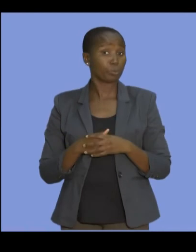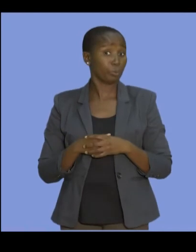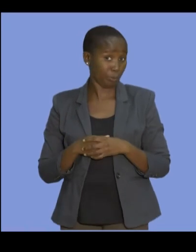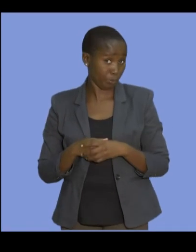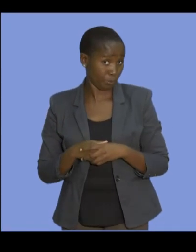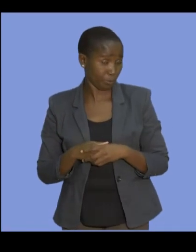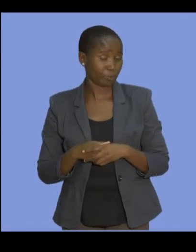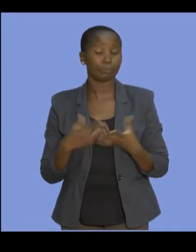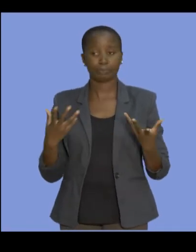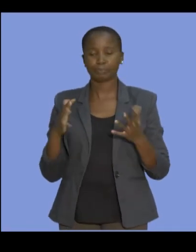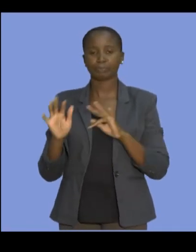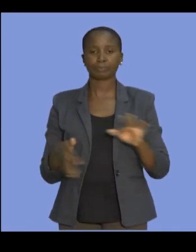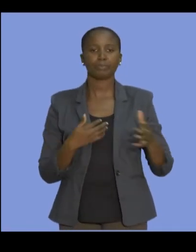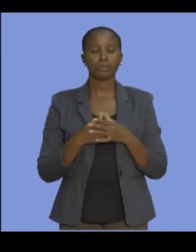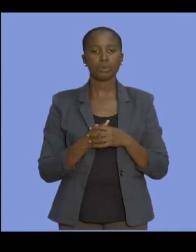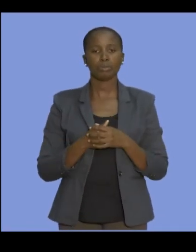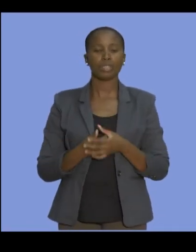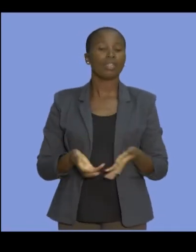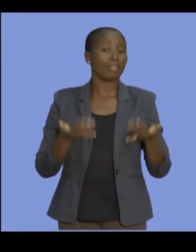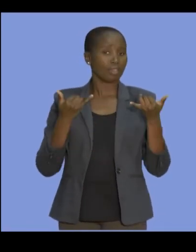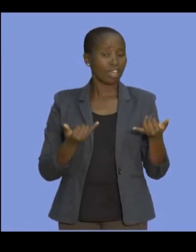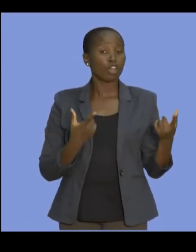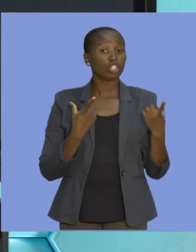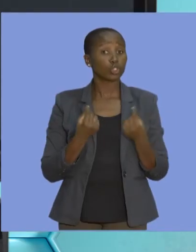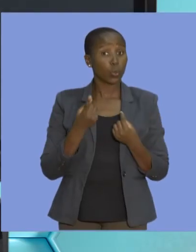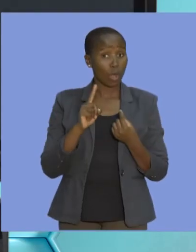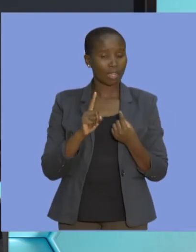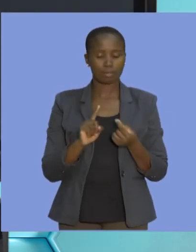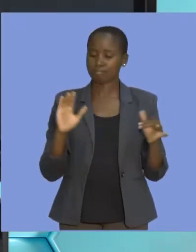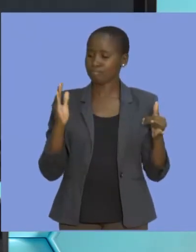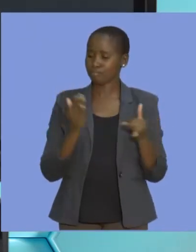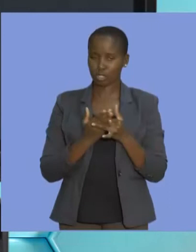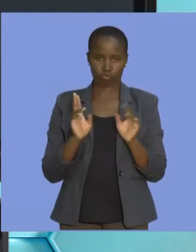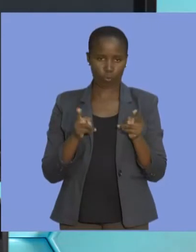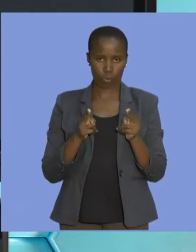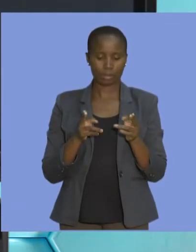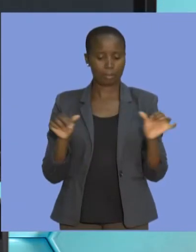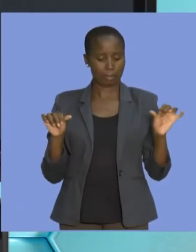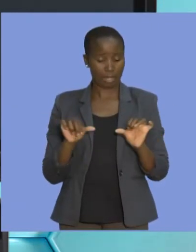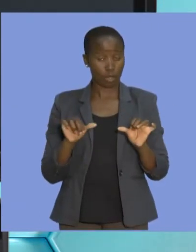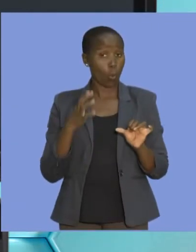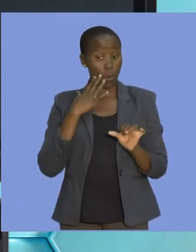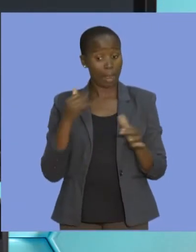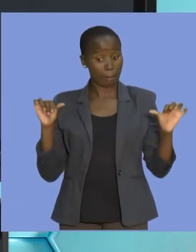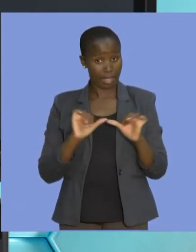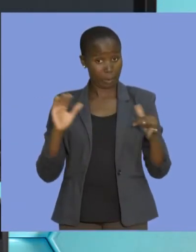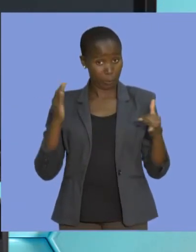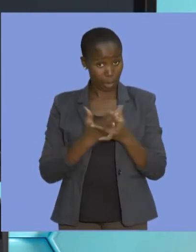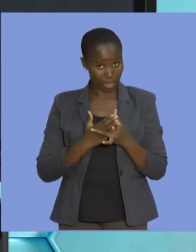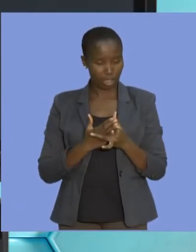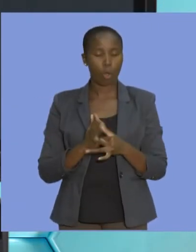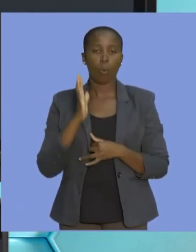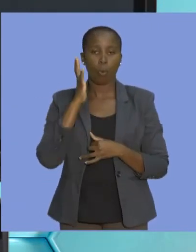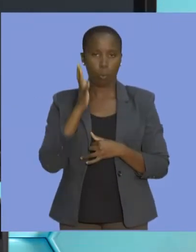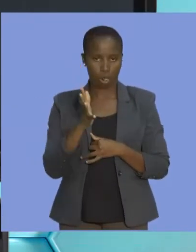we going to do now, guys? We're going to take a short break. Then after the short break, we'll come back. We came